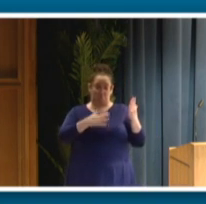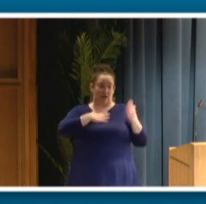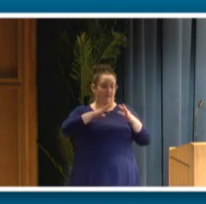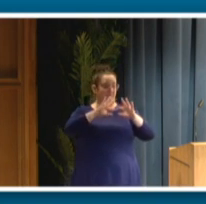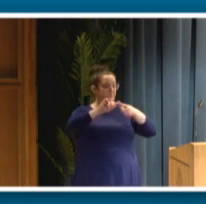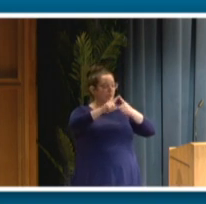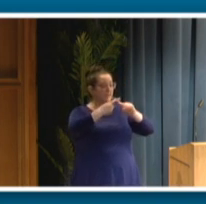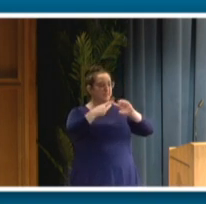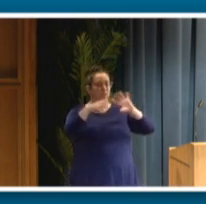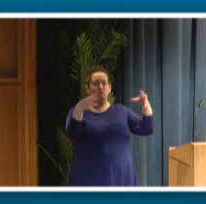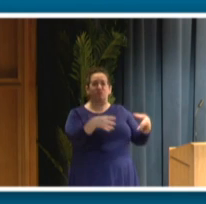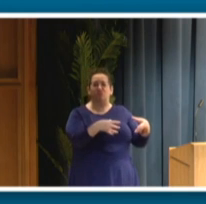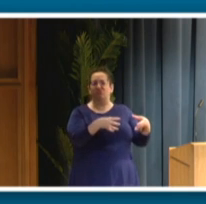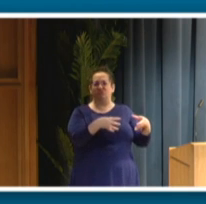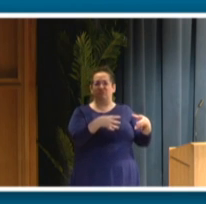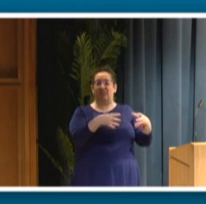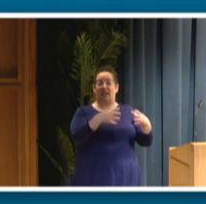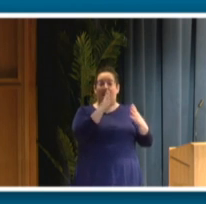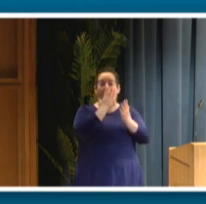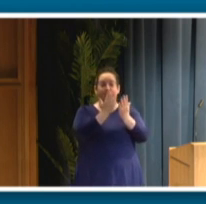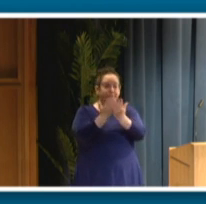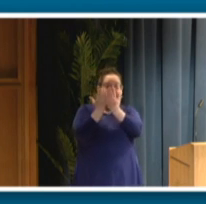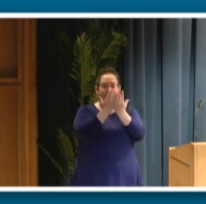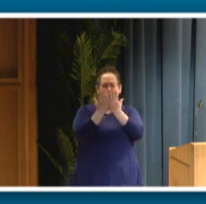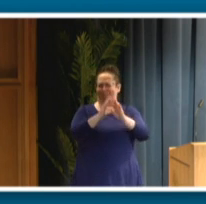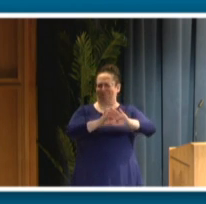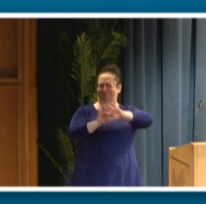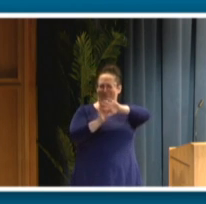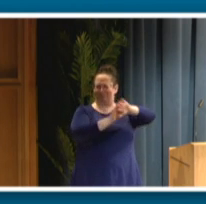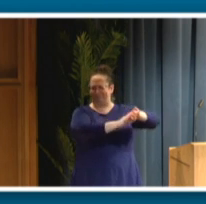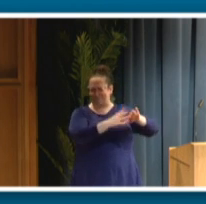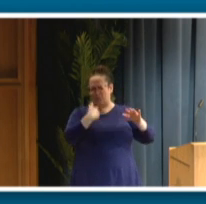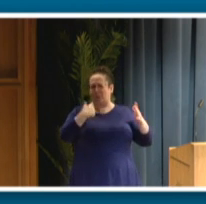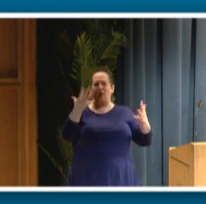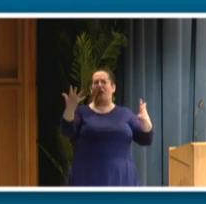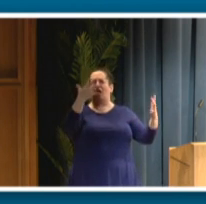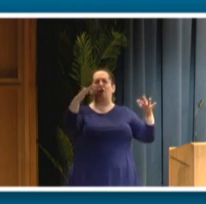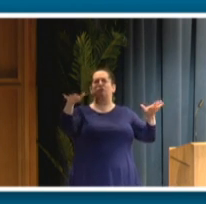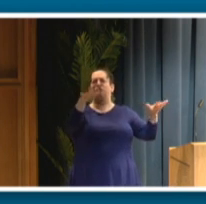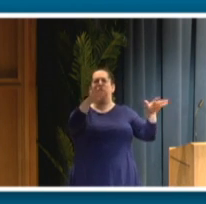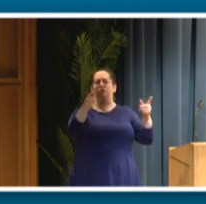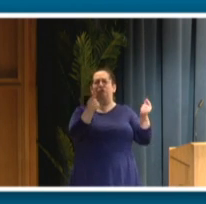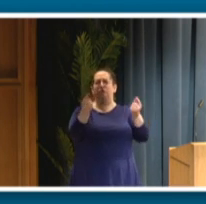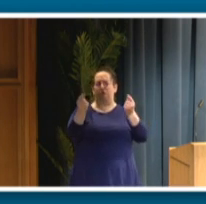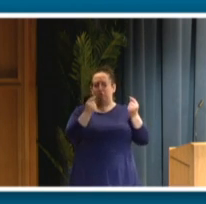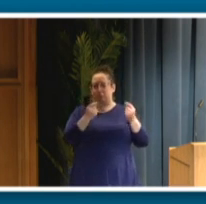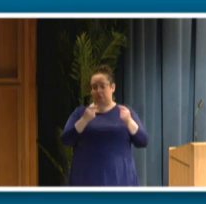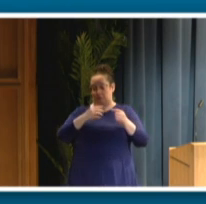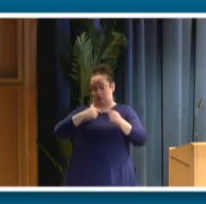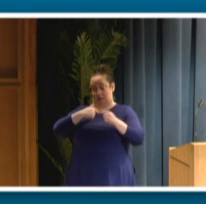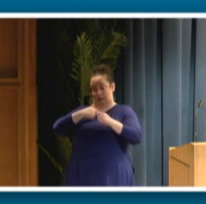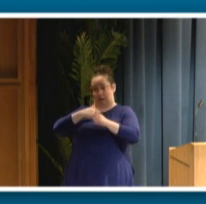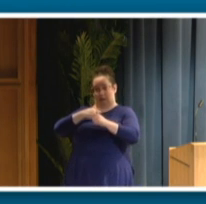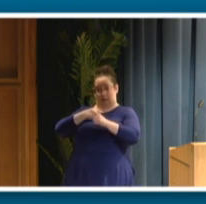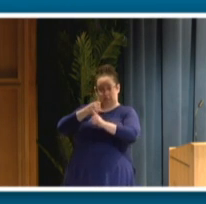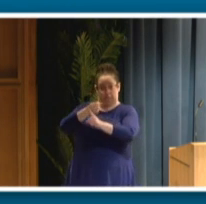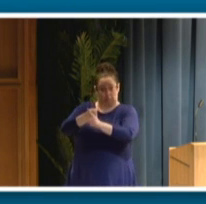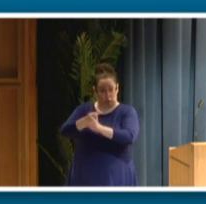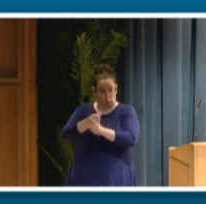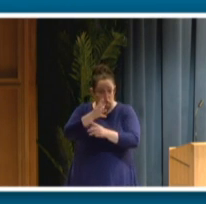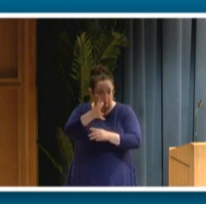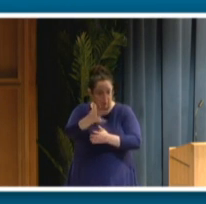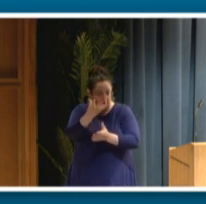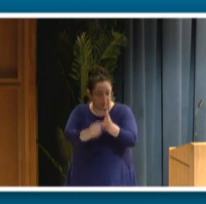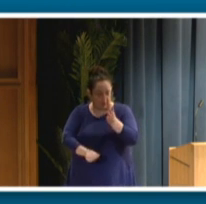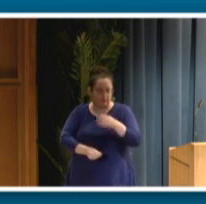were into. Right. Grandma dies, older brother has rap tapes, I start reading rap lyrics. This sort